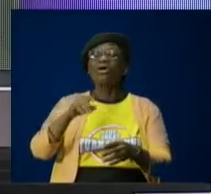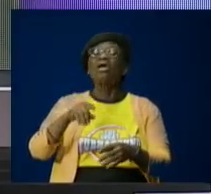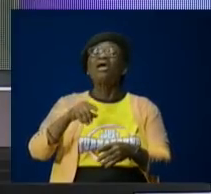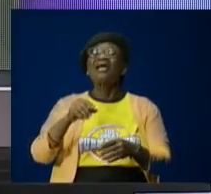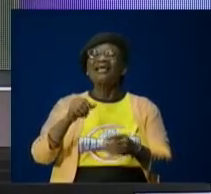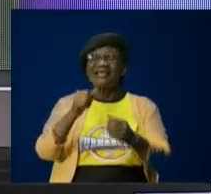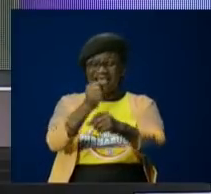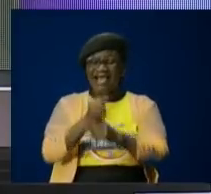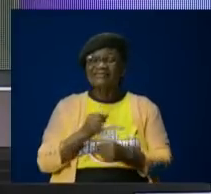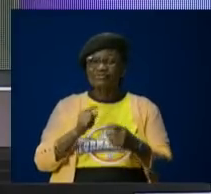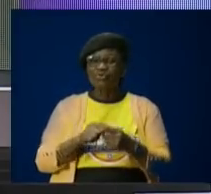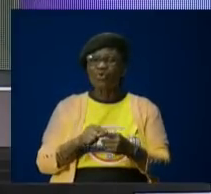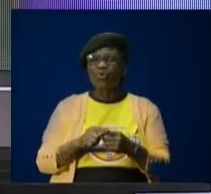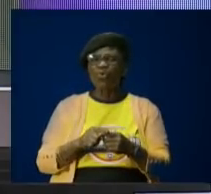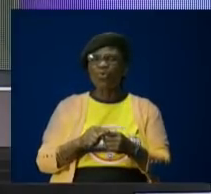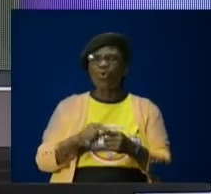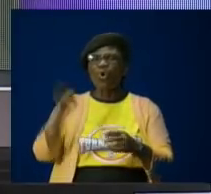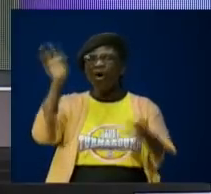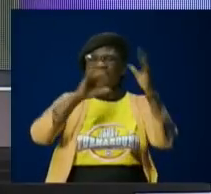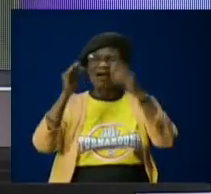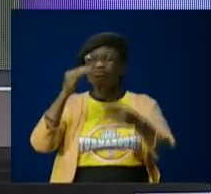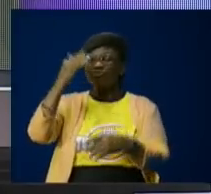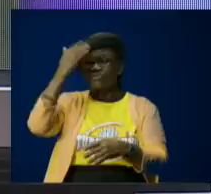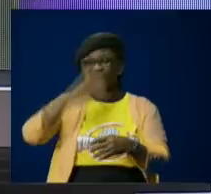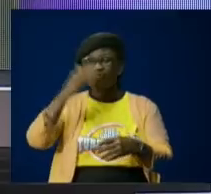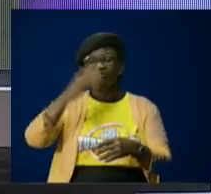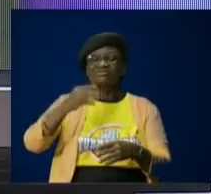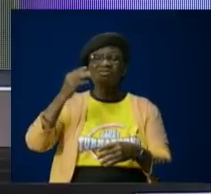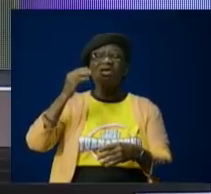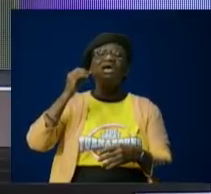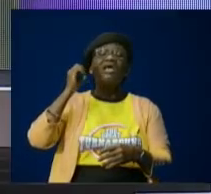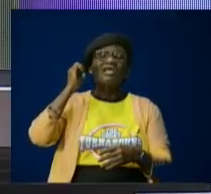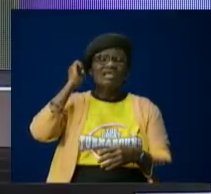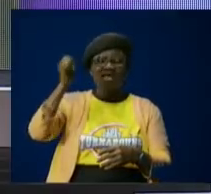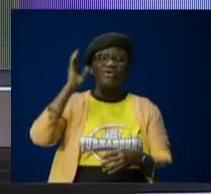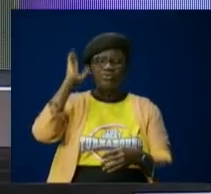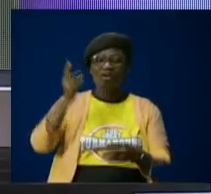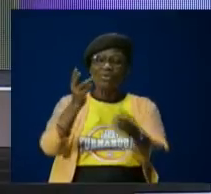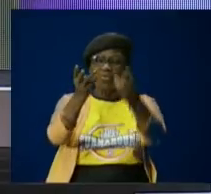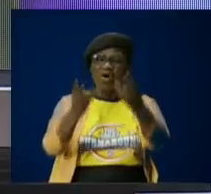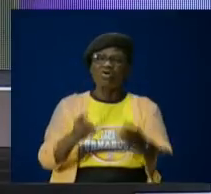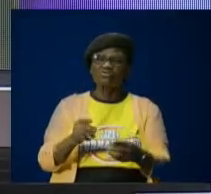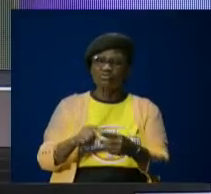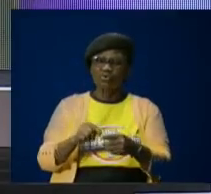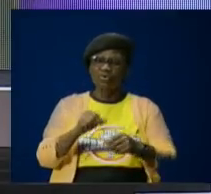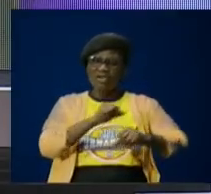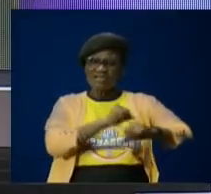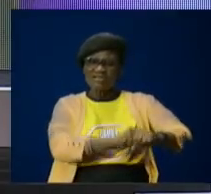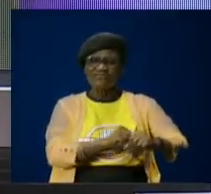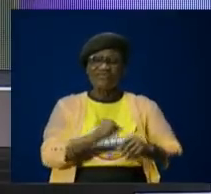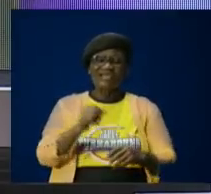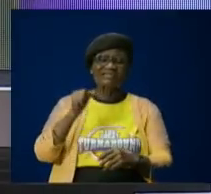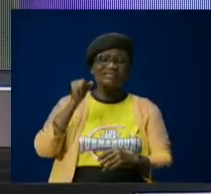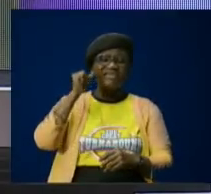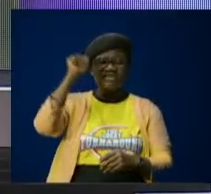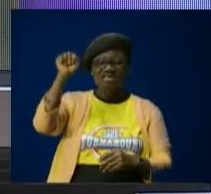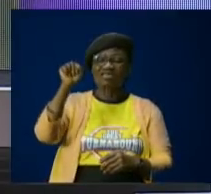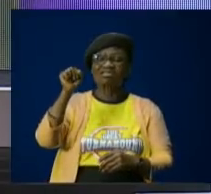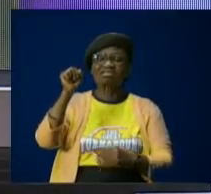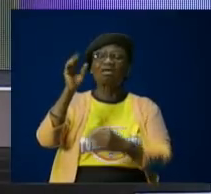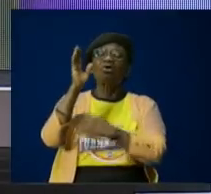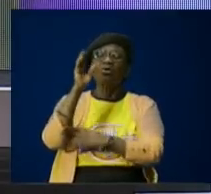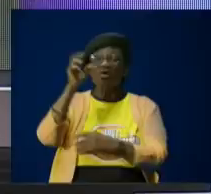Goliath, he will want to defend his God. The devil knew that, for